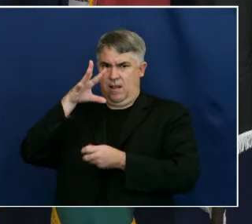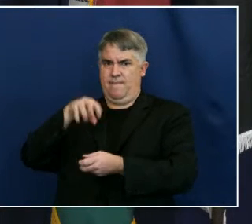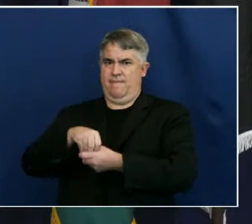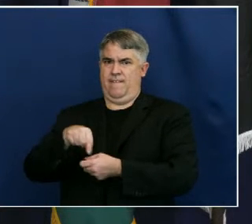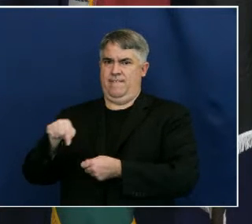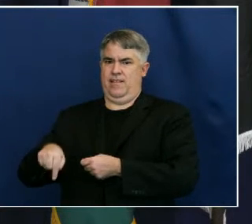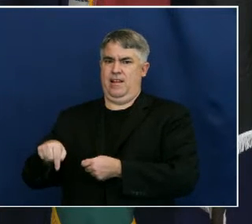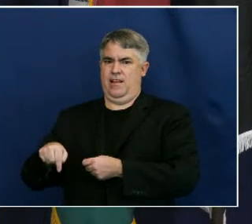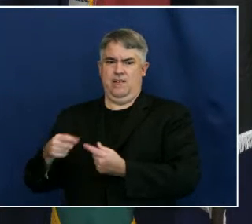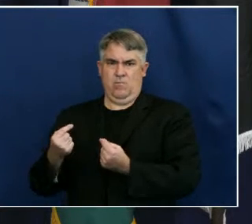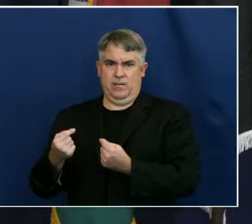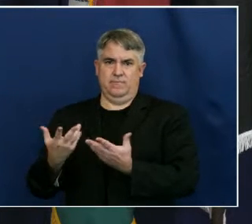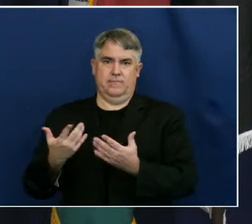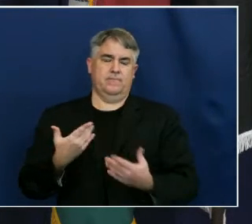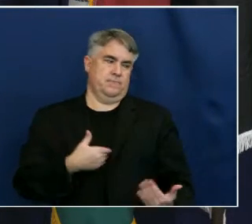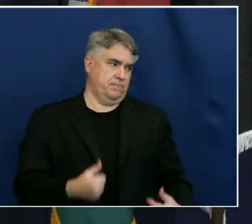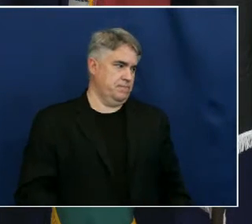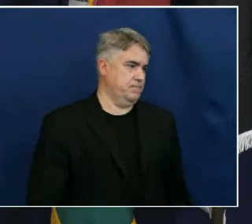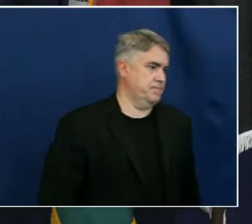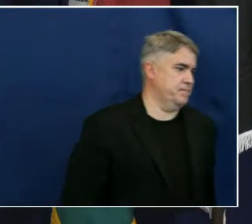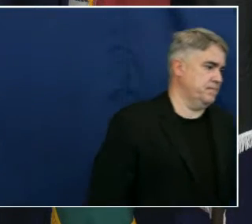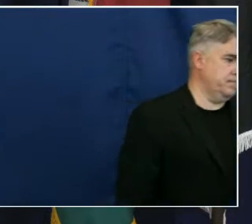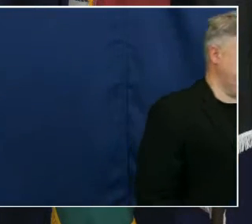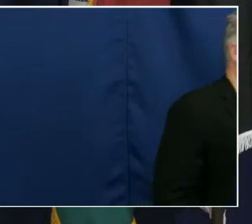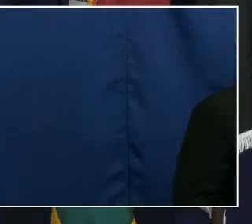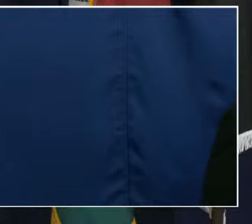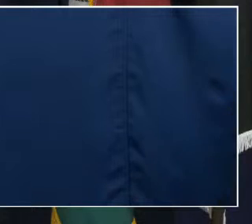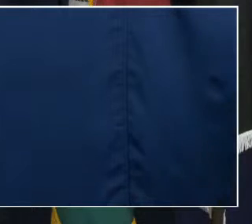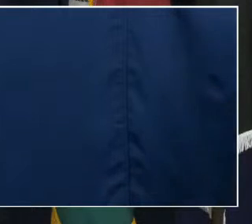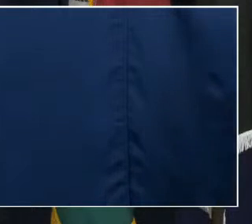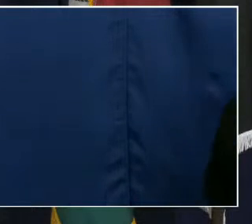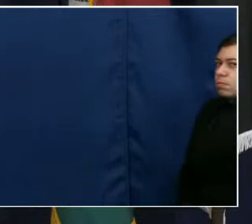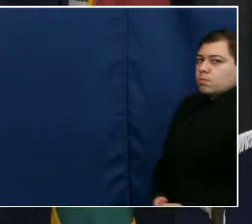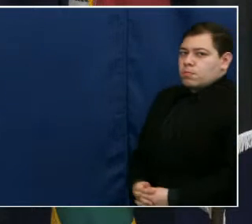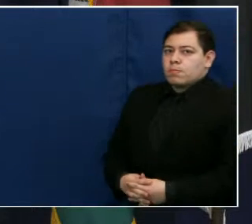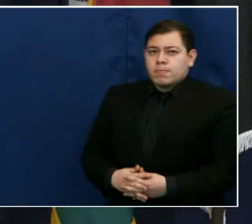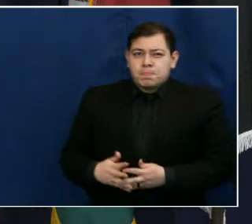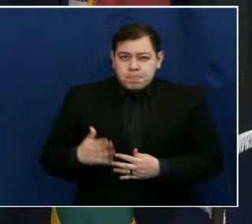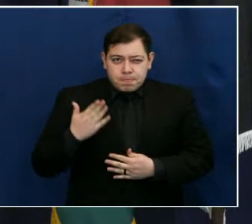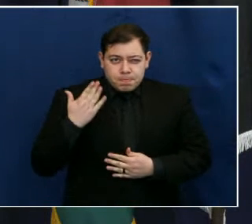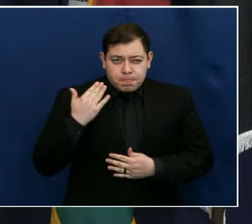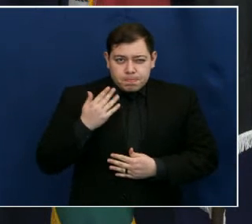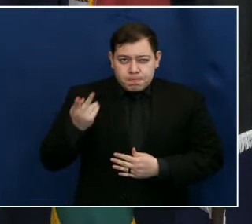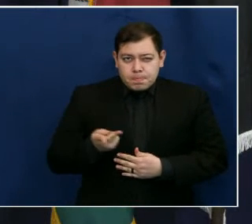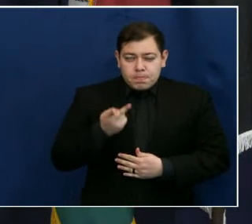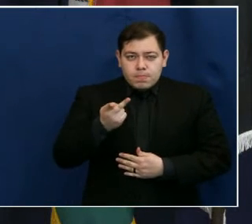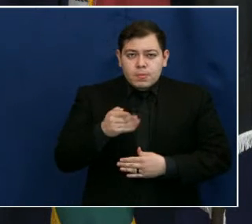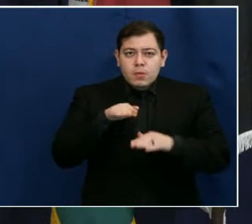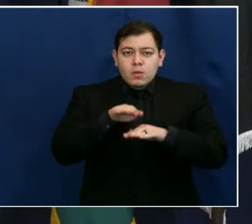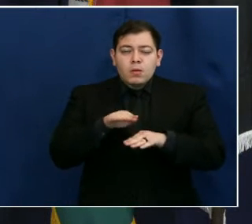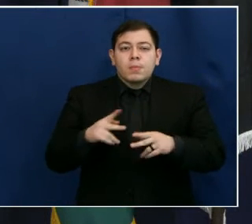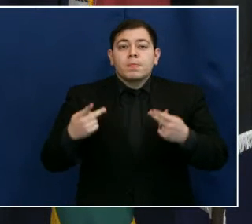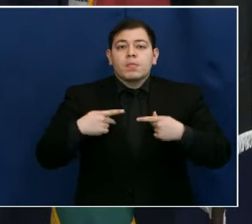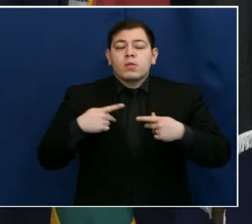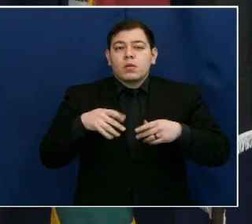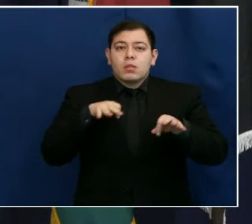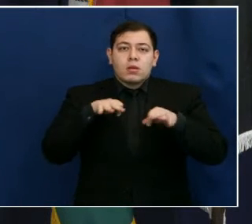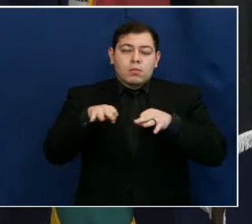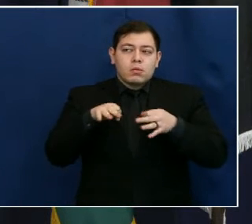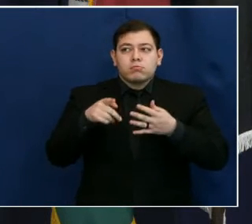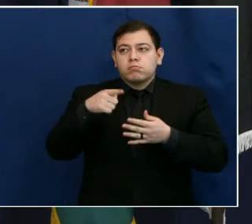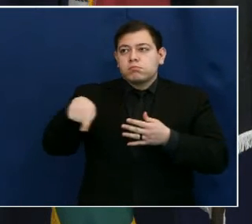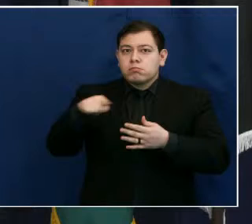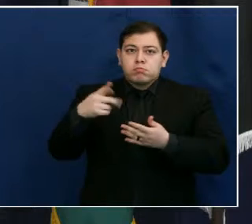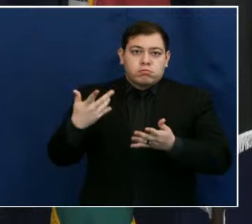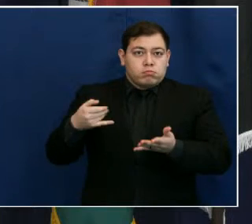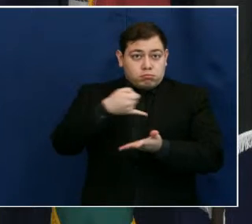por la pregunta. La pregunta es específicamente en el sector de servicio de agricultor, agrícola, pesquera